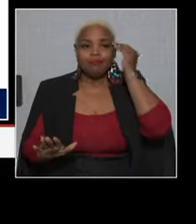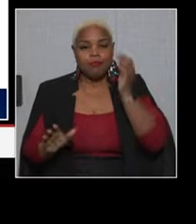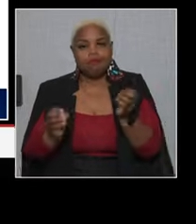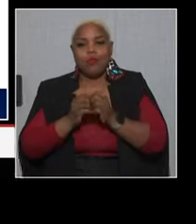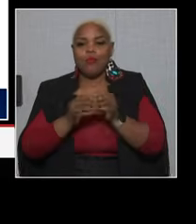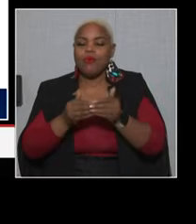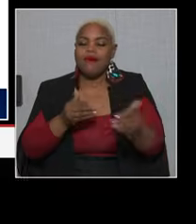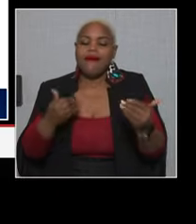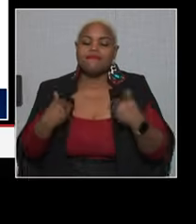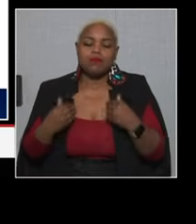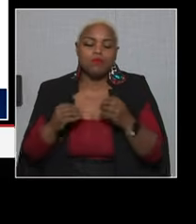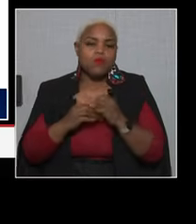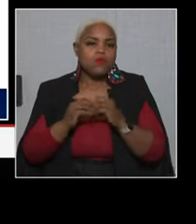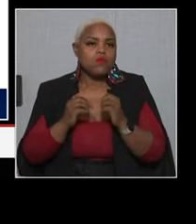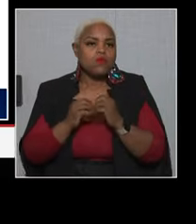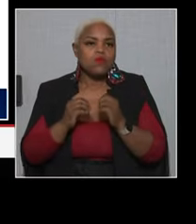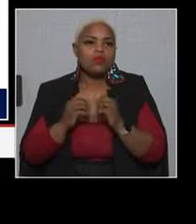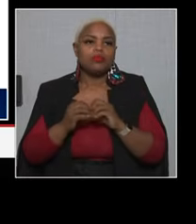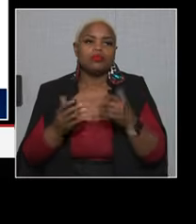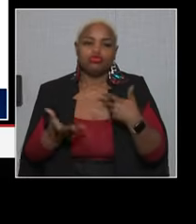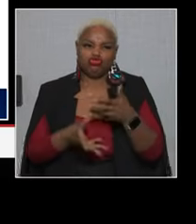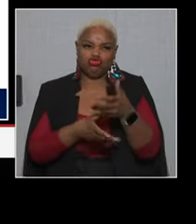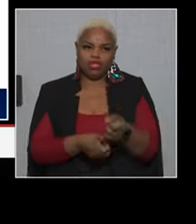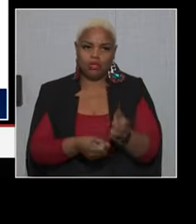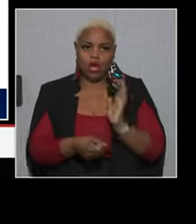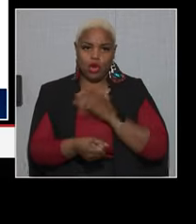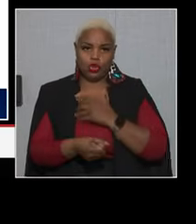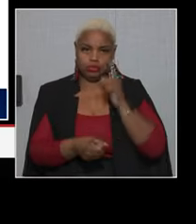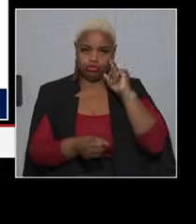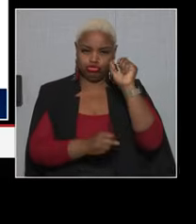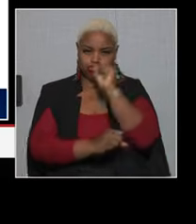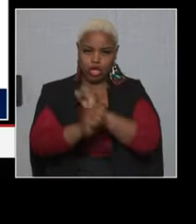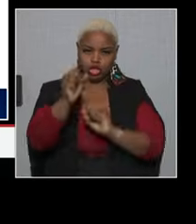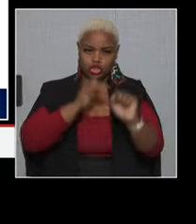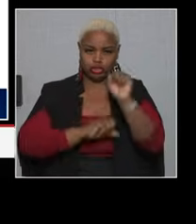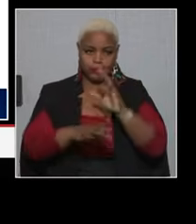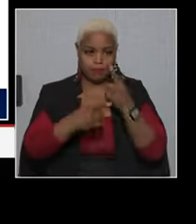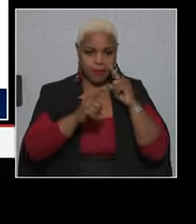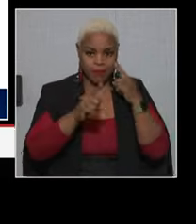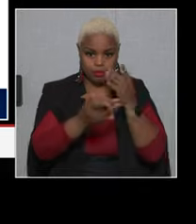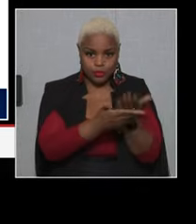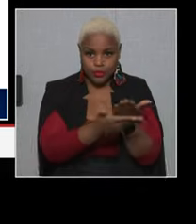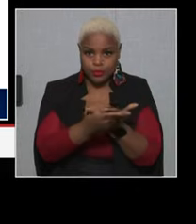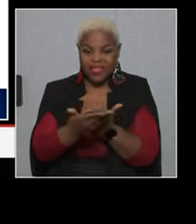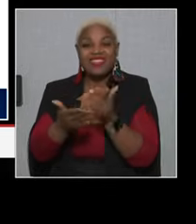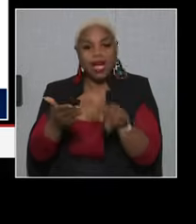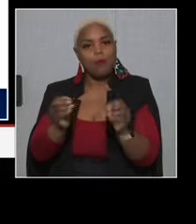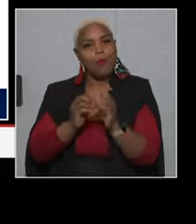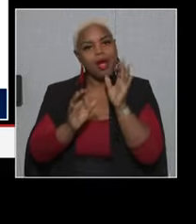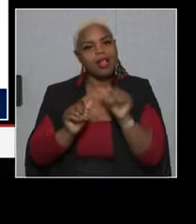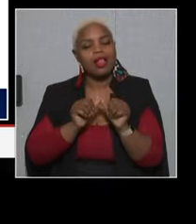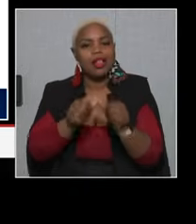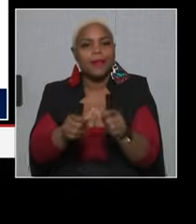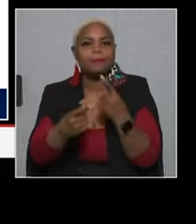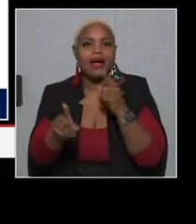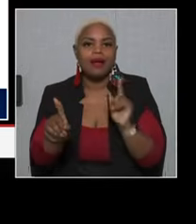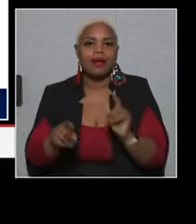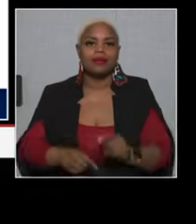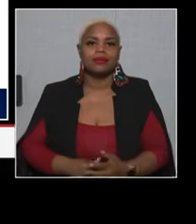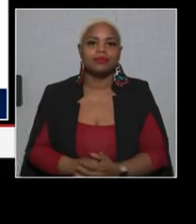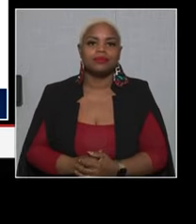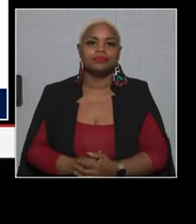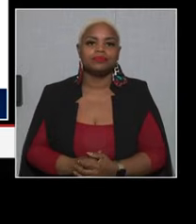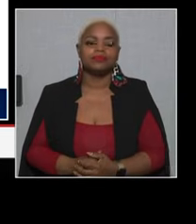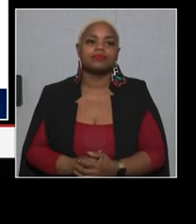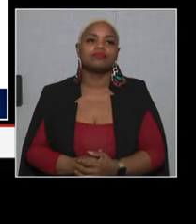that the strategies that we currently have in place are going to continue to make an impact in those areas. We're also identifying conflict